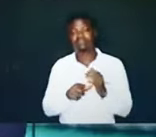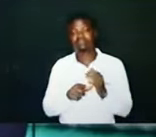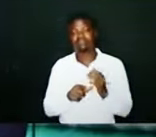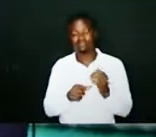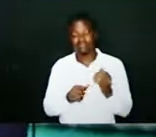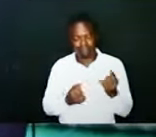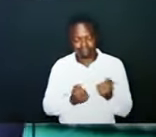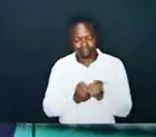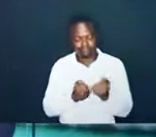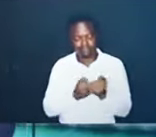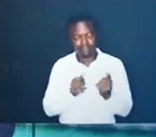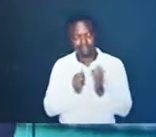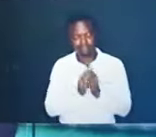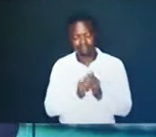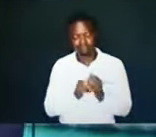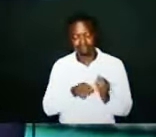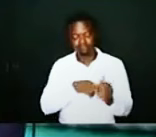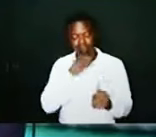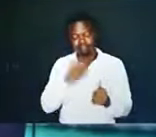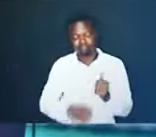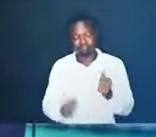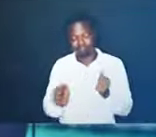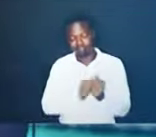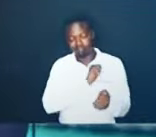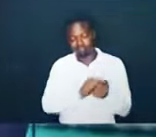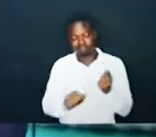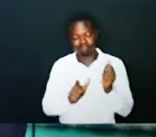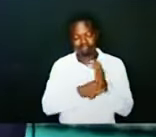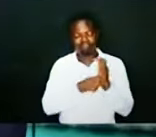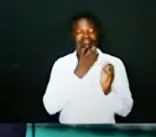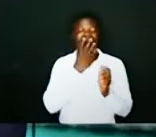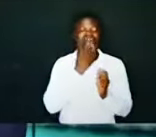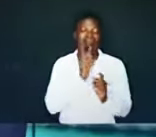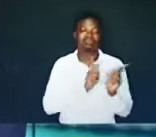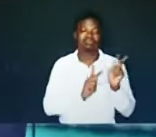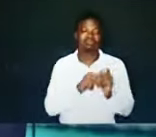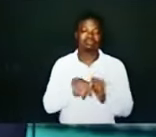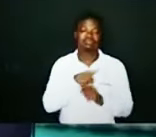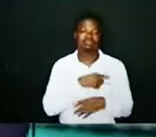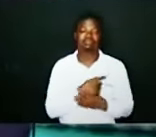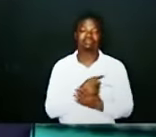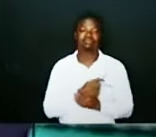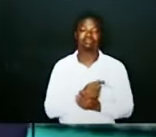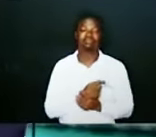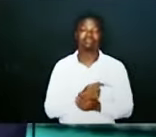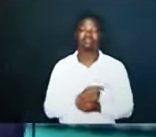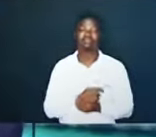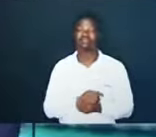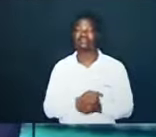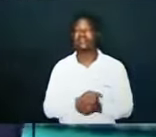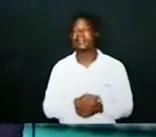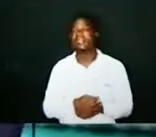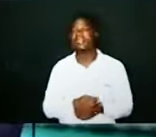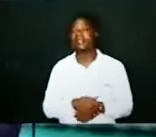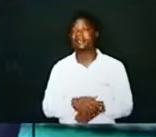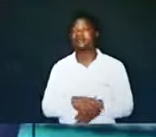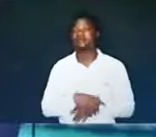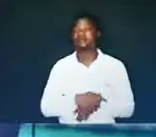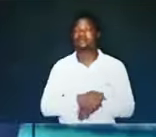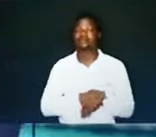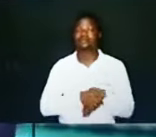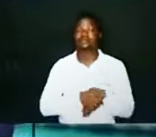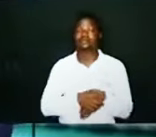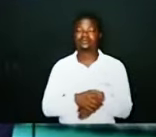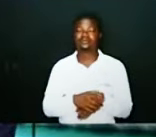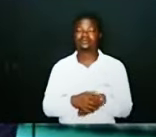destruction of the Jews. And when you know a chino, Haman, a bopo, say, obey me to Jessica, Cassia, pa, and you go on, you know, footworm,